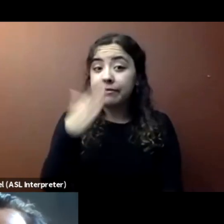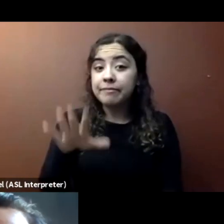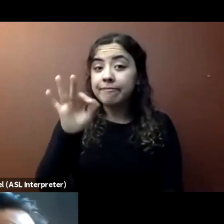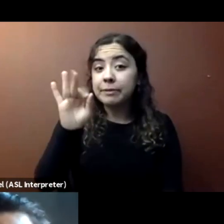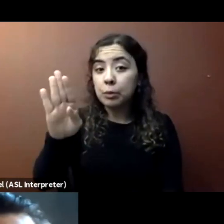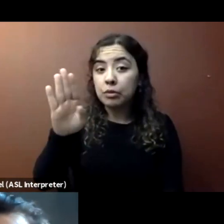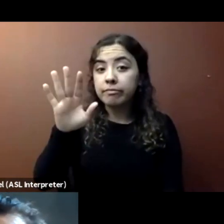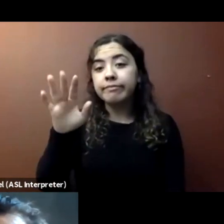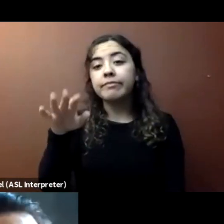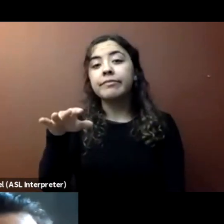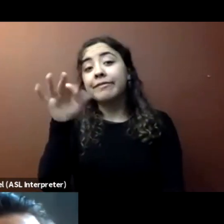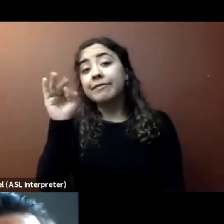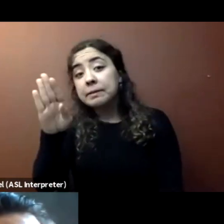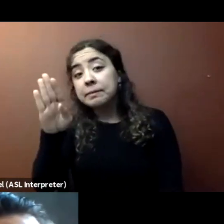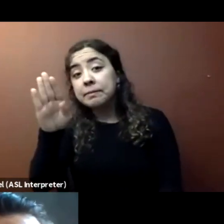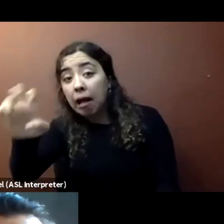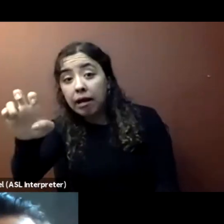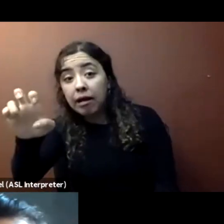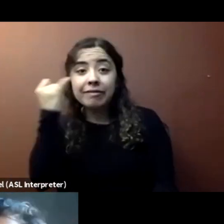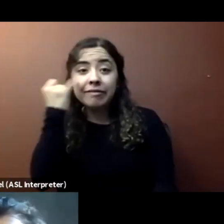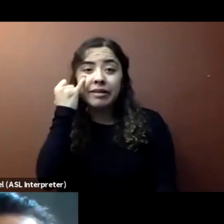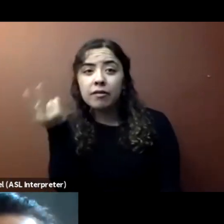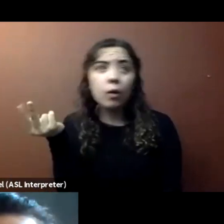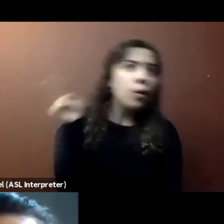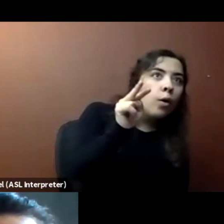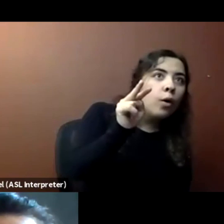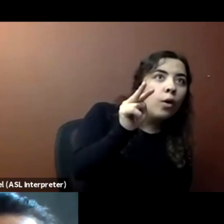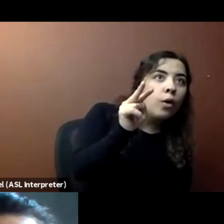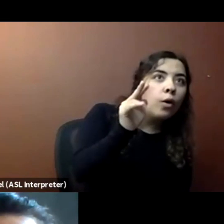you need to refer to it again, or if you just want to hear it again.